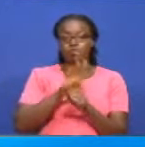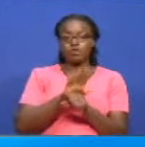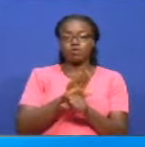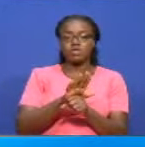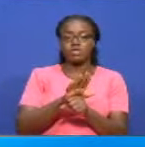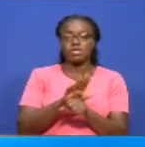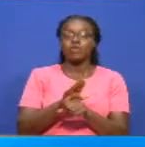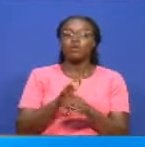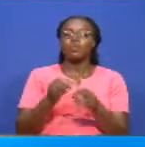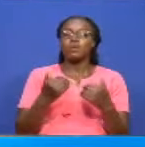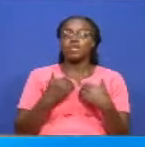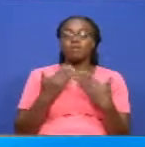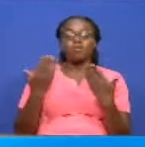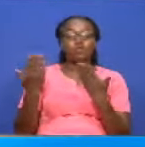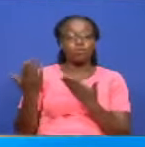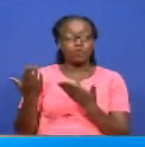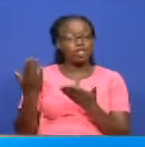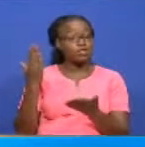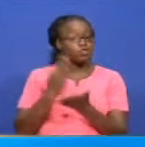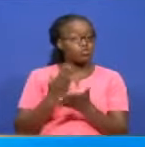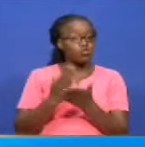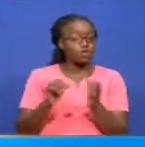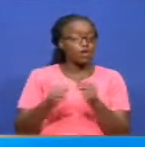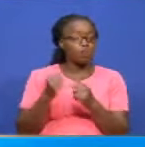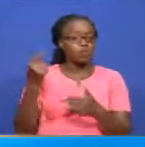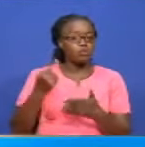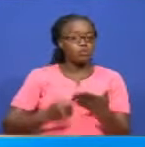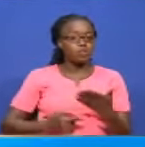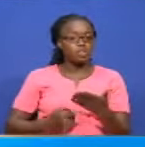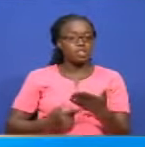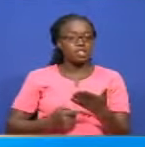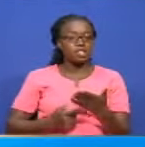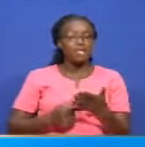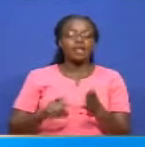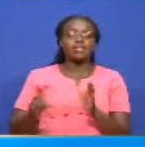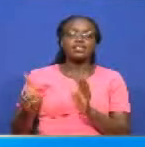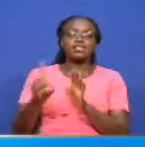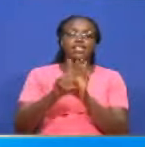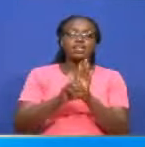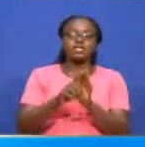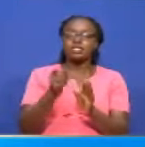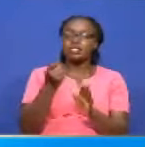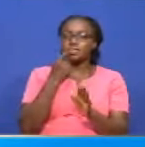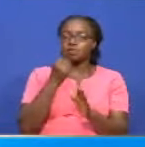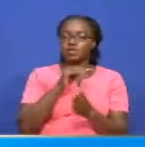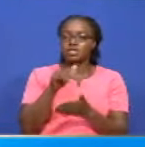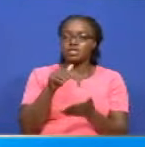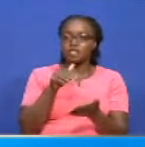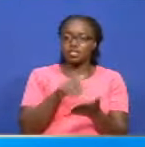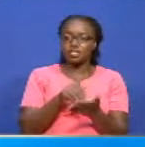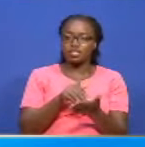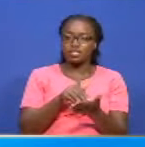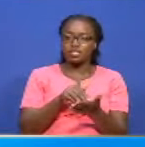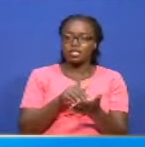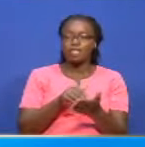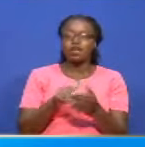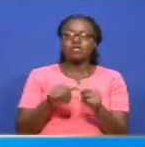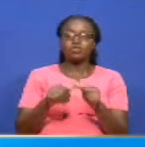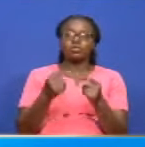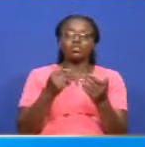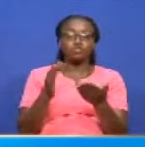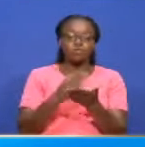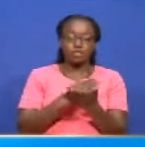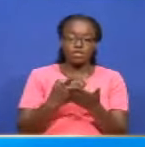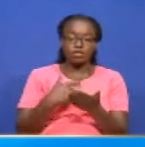be having a look at what exactly happens at an ideal isolation and treatment centers. And of course, keep talking to us and tell